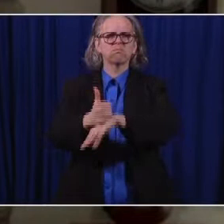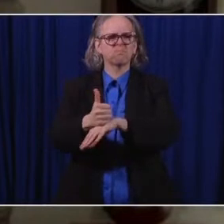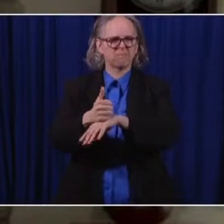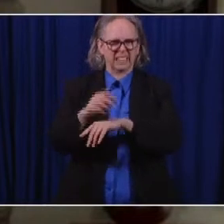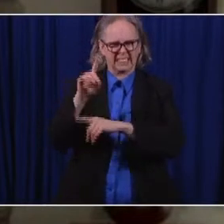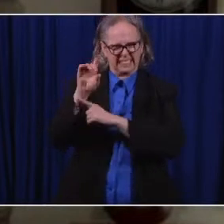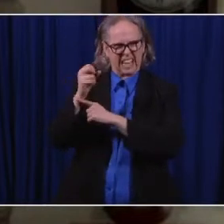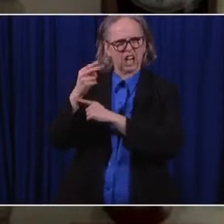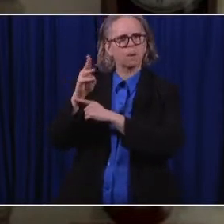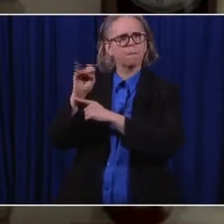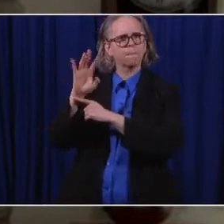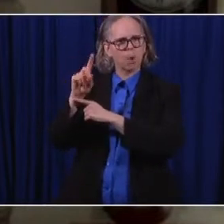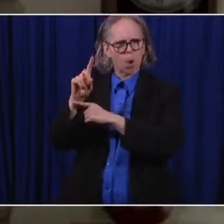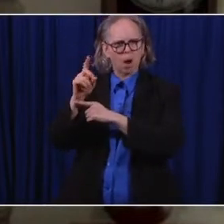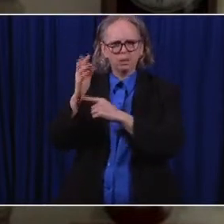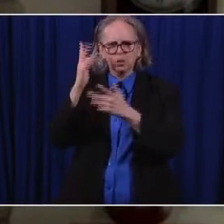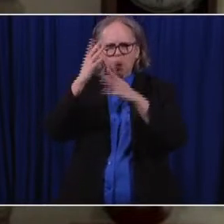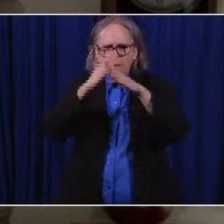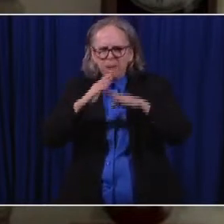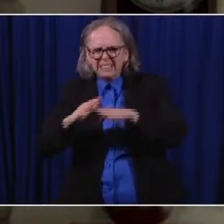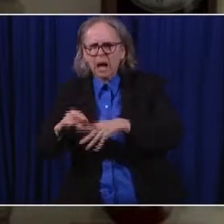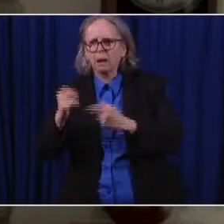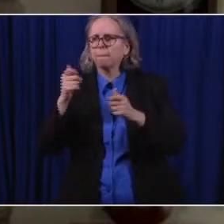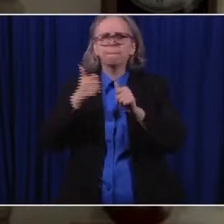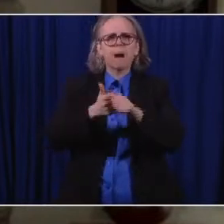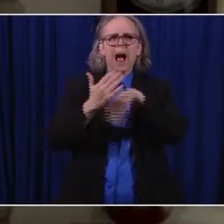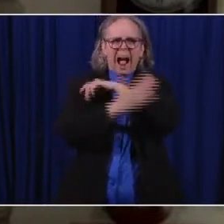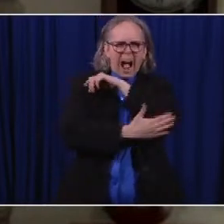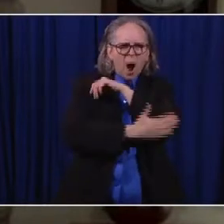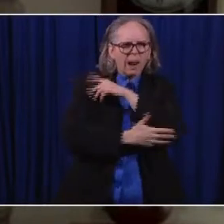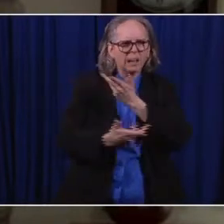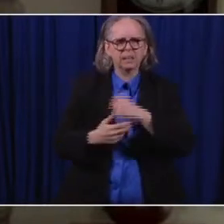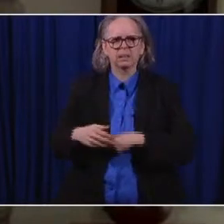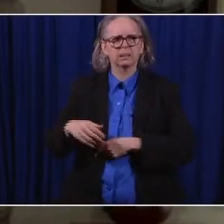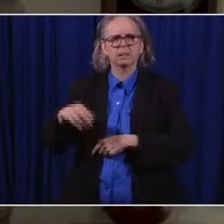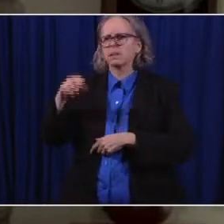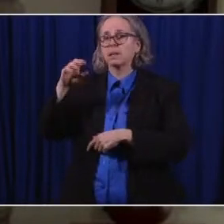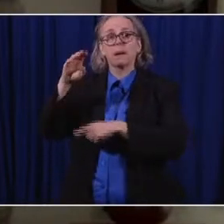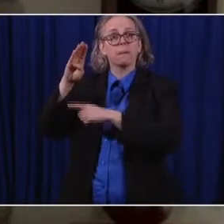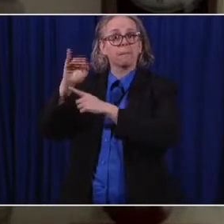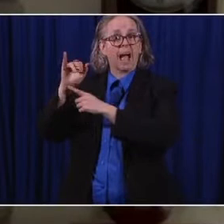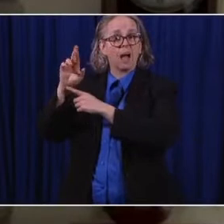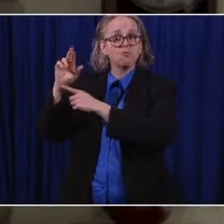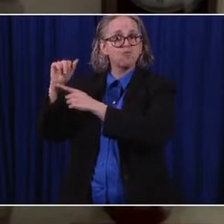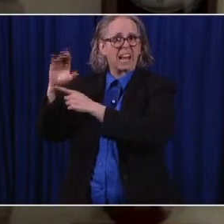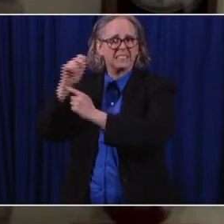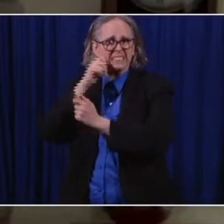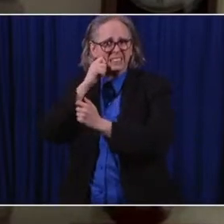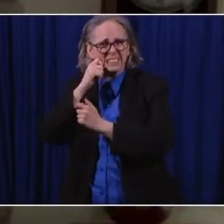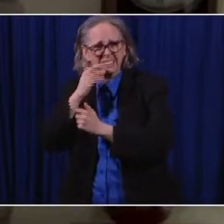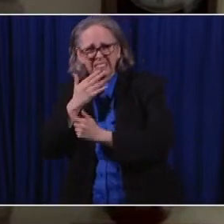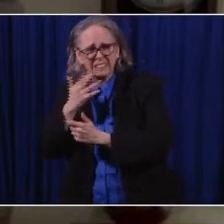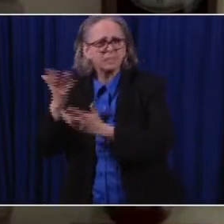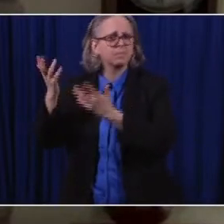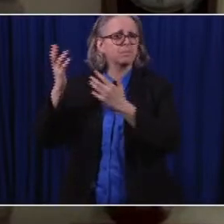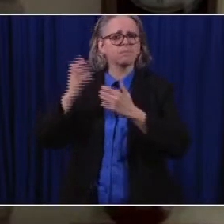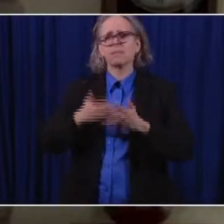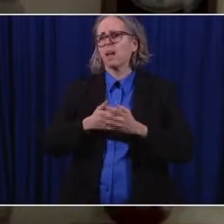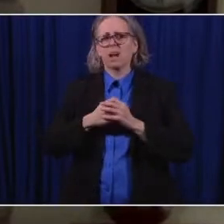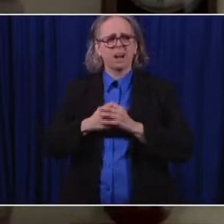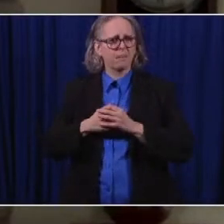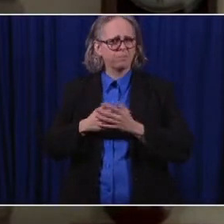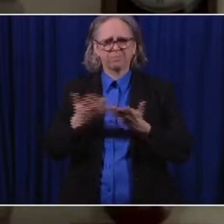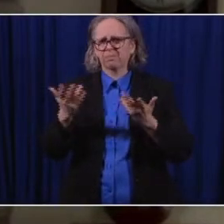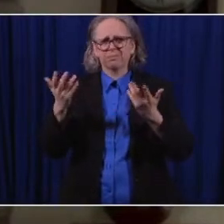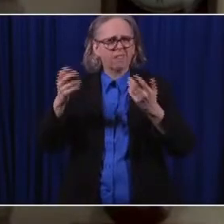it down by race. You will be able to see what percentage of the African-American